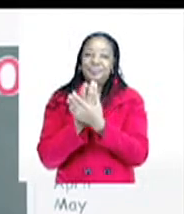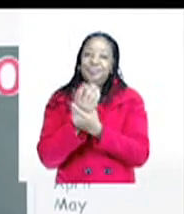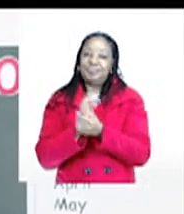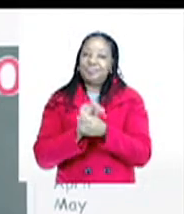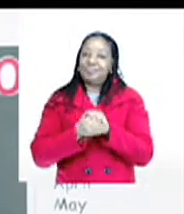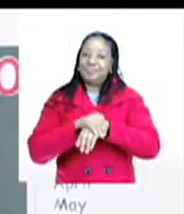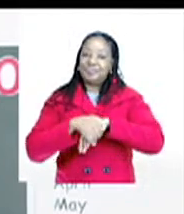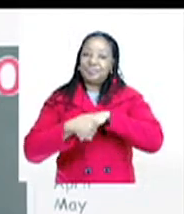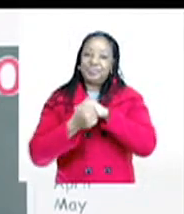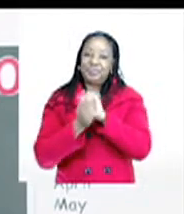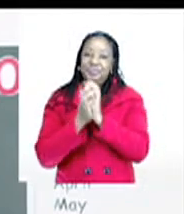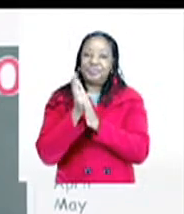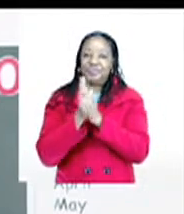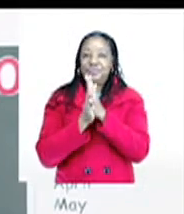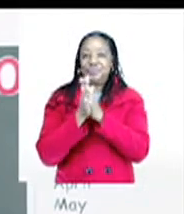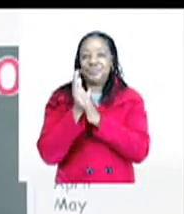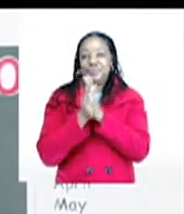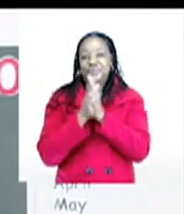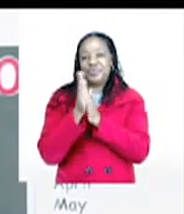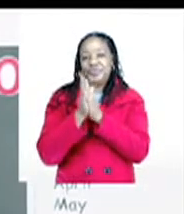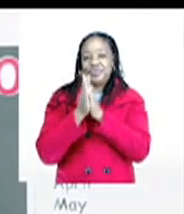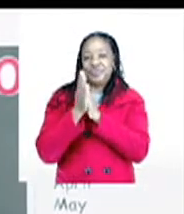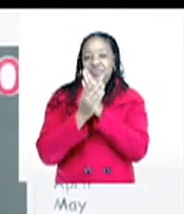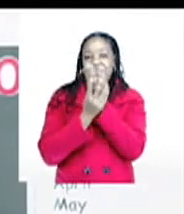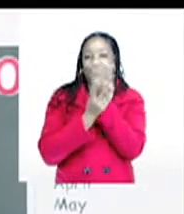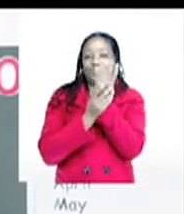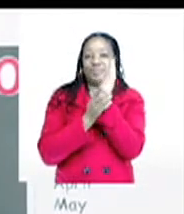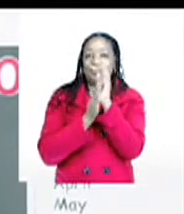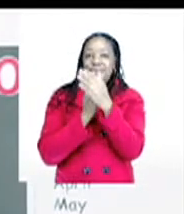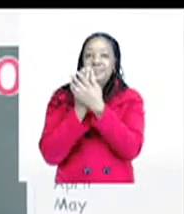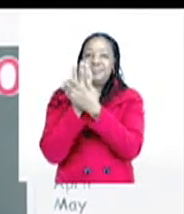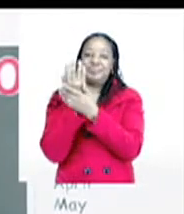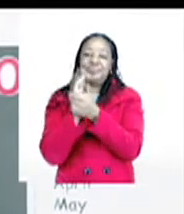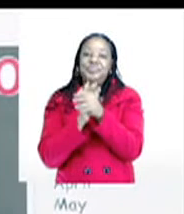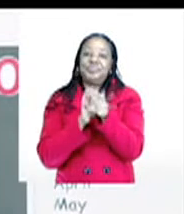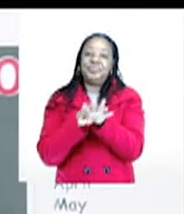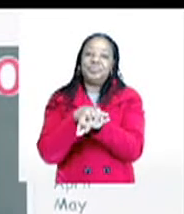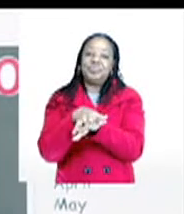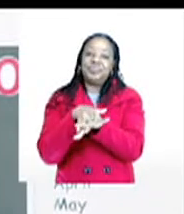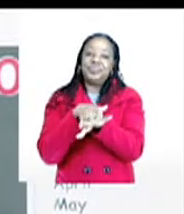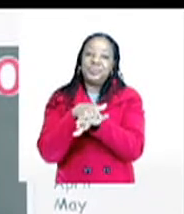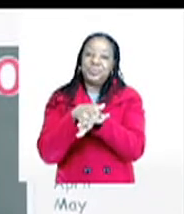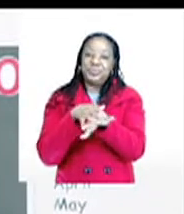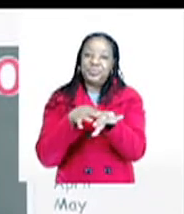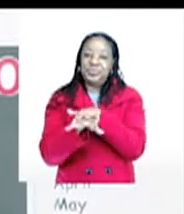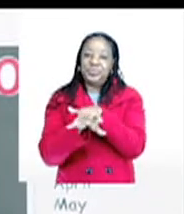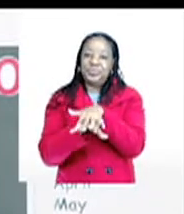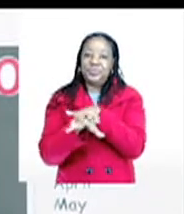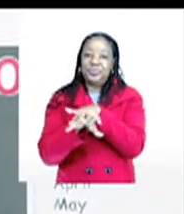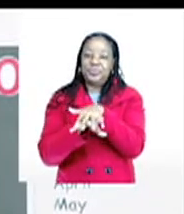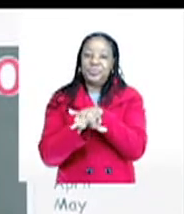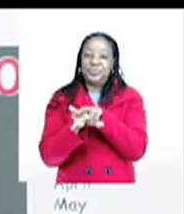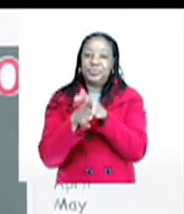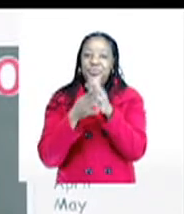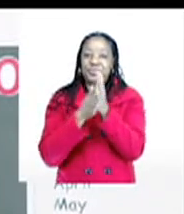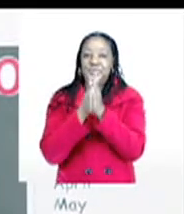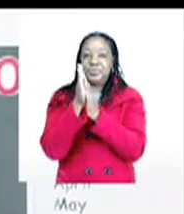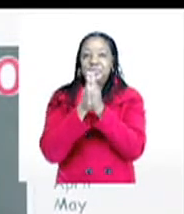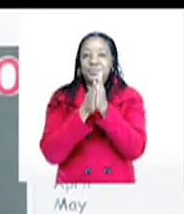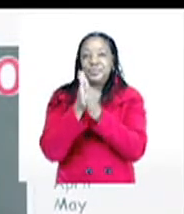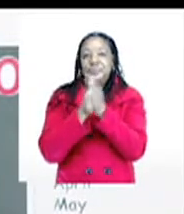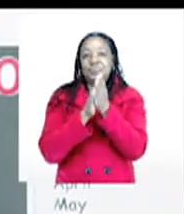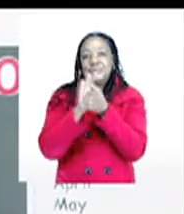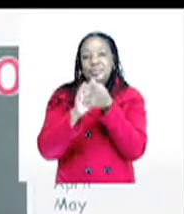Rub, rub, rub your hands back inside and forth. Now your hands